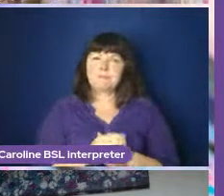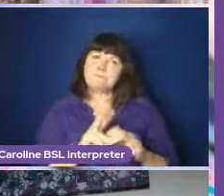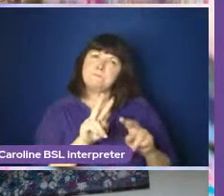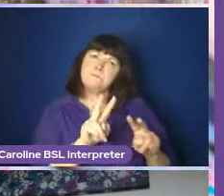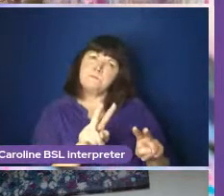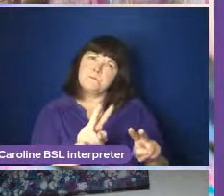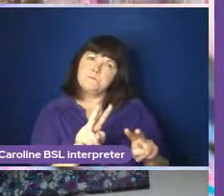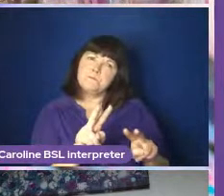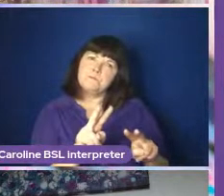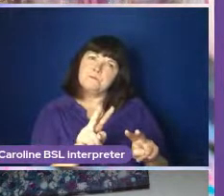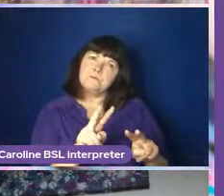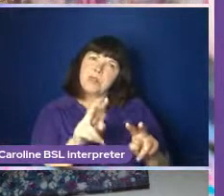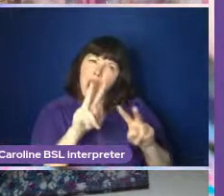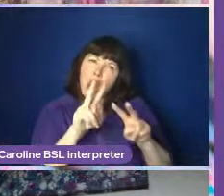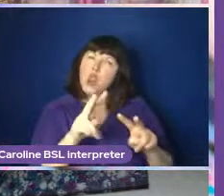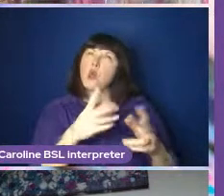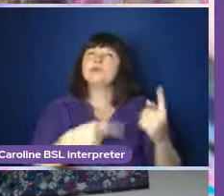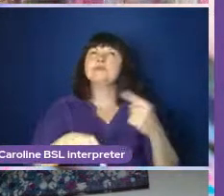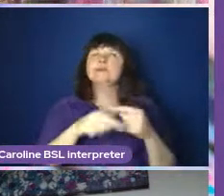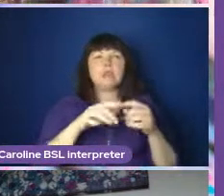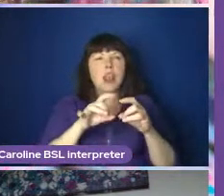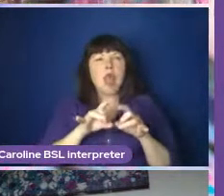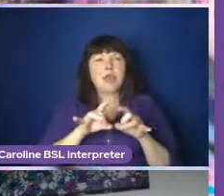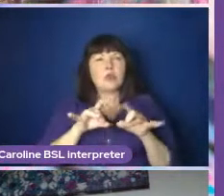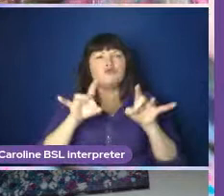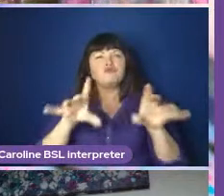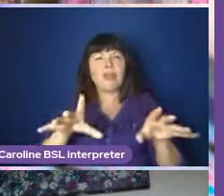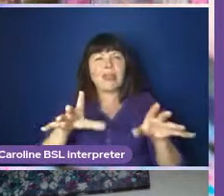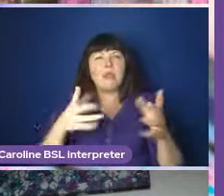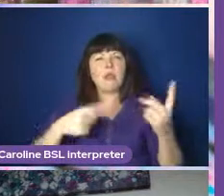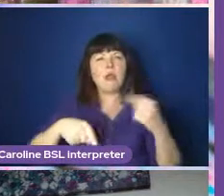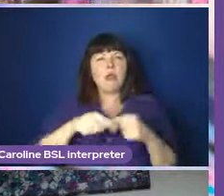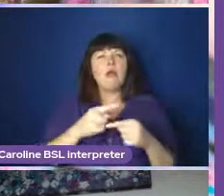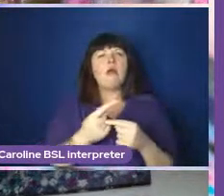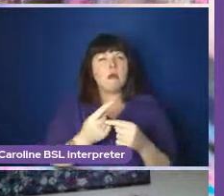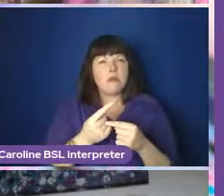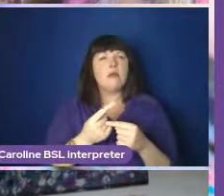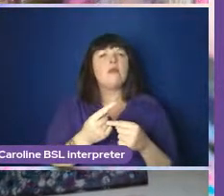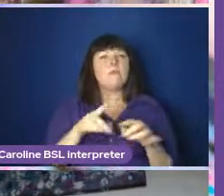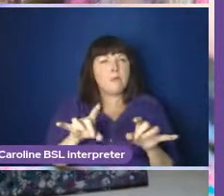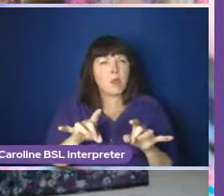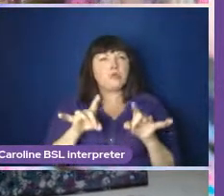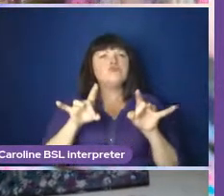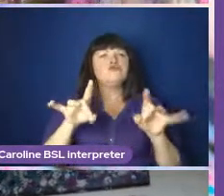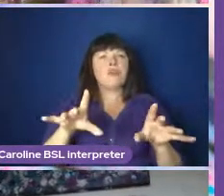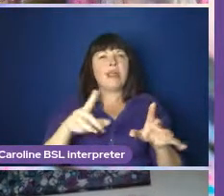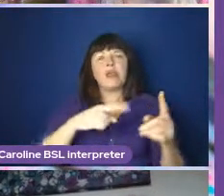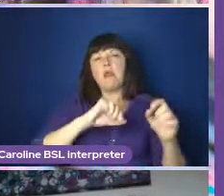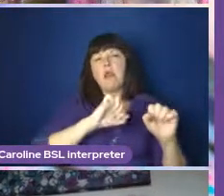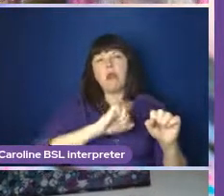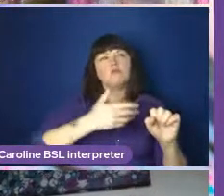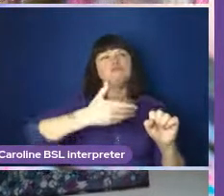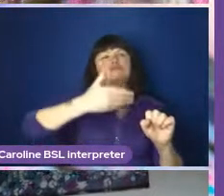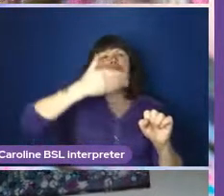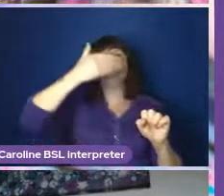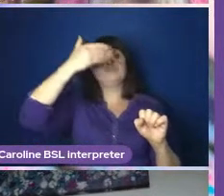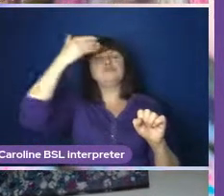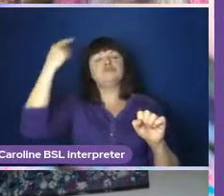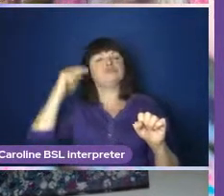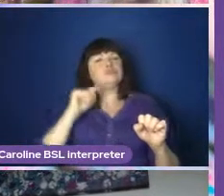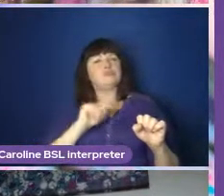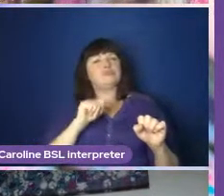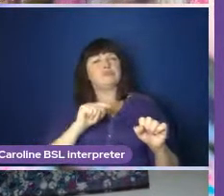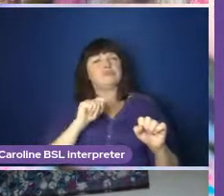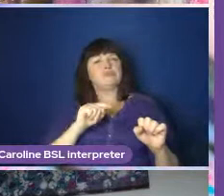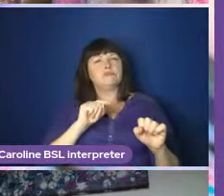Australian Indigenous people artworks that we did. Oh, I may have had a bit of influence there. Might know on the stone. Yes, did a lot